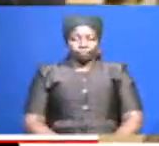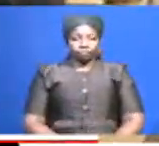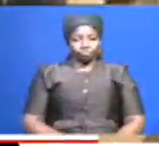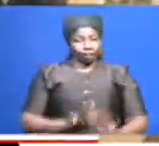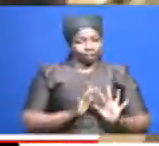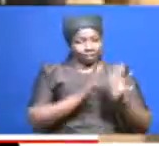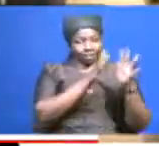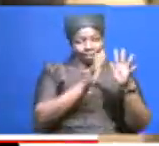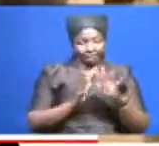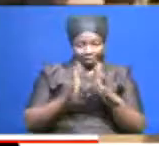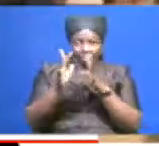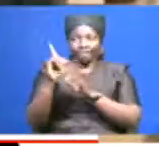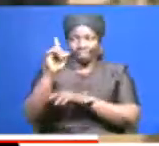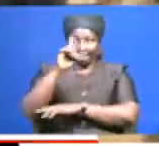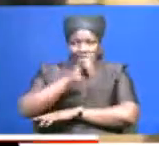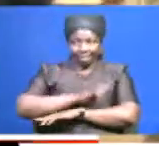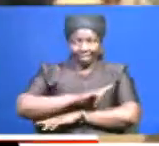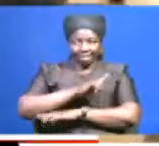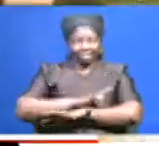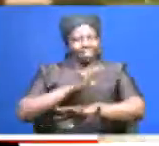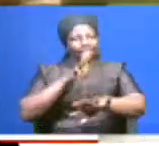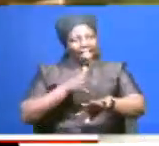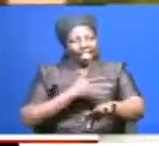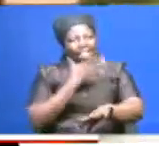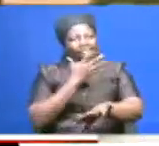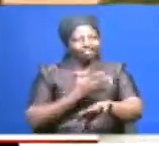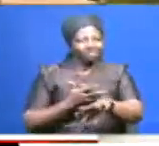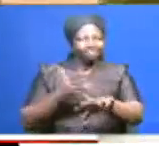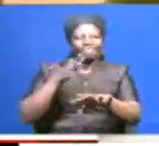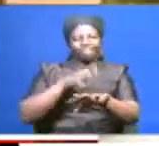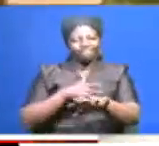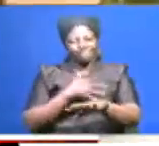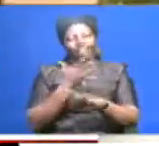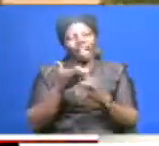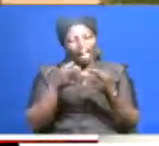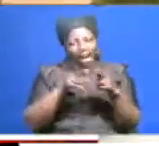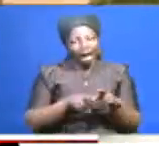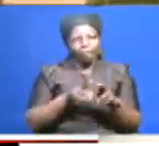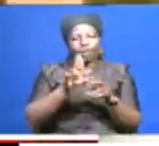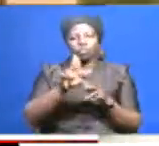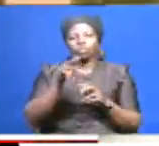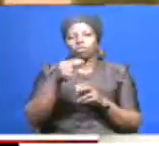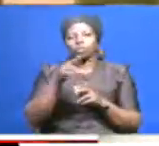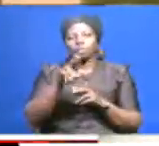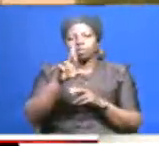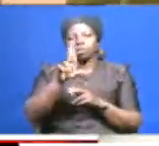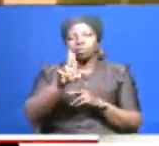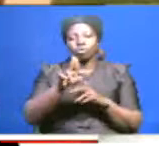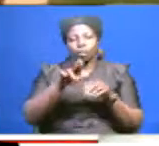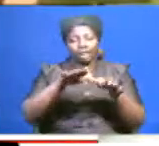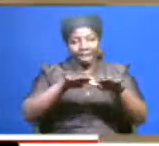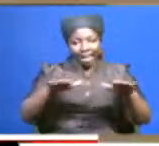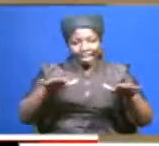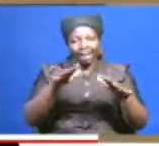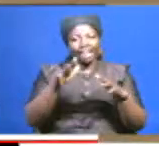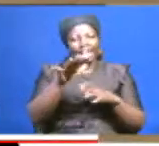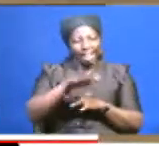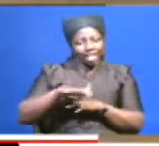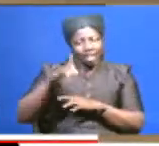Celebrating the day, melodious tunes rent the air at Uhuru Gardens venue for the national